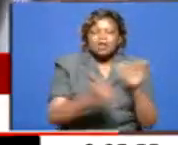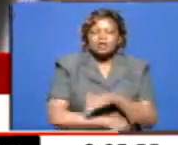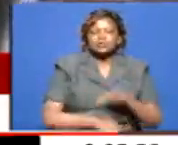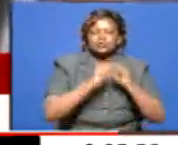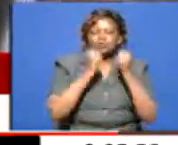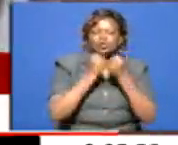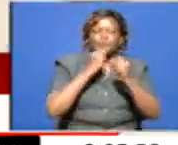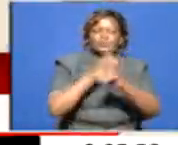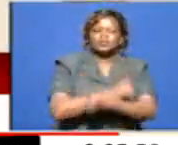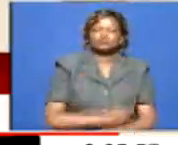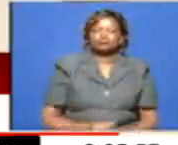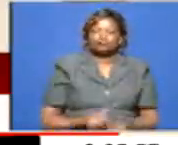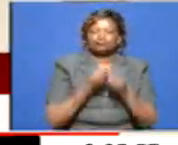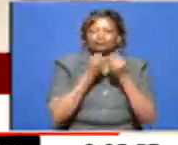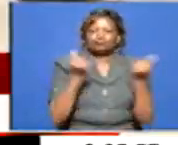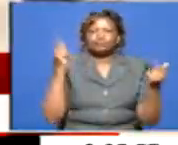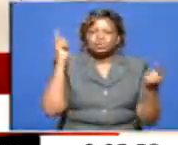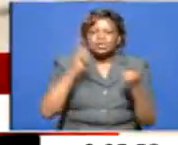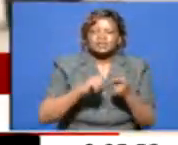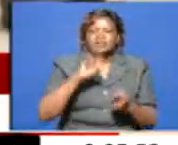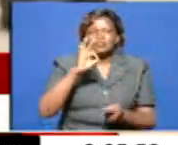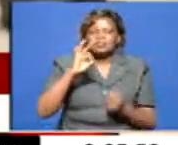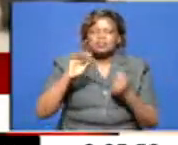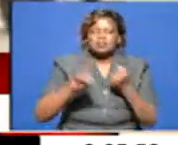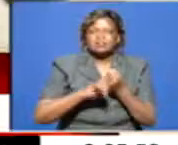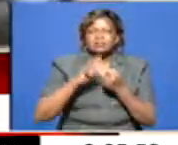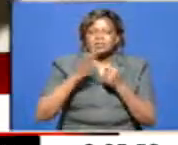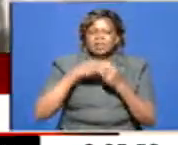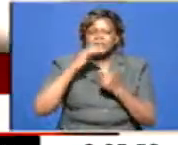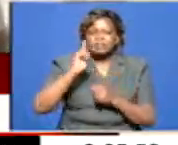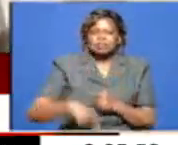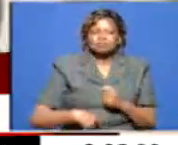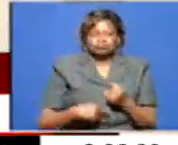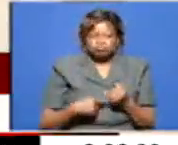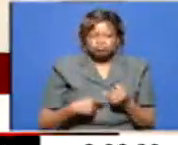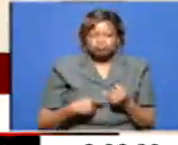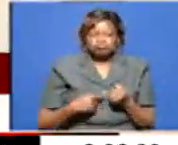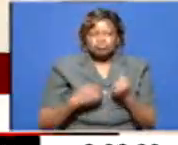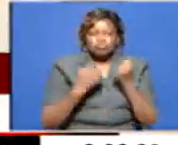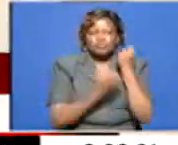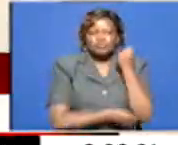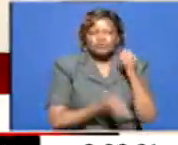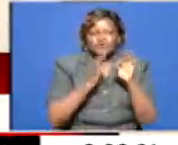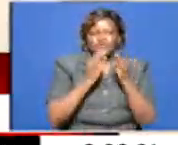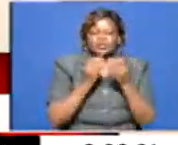interventions, targeting 369,000 vulnerable households and